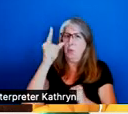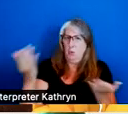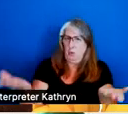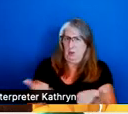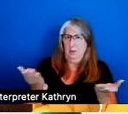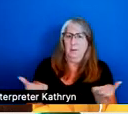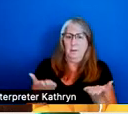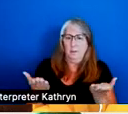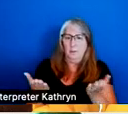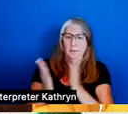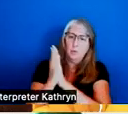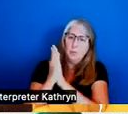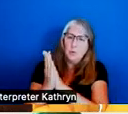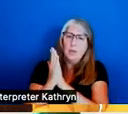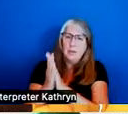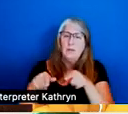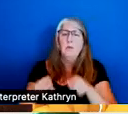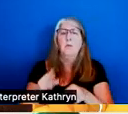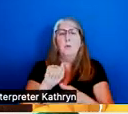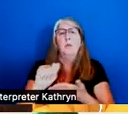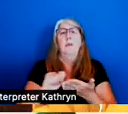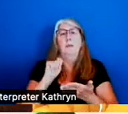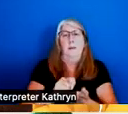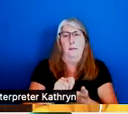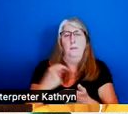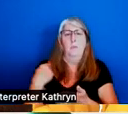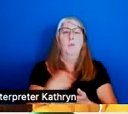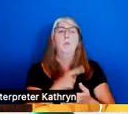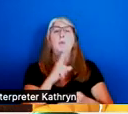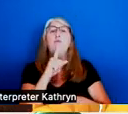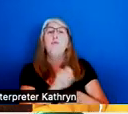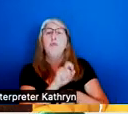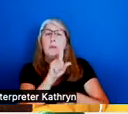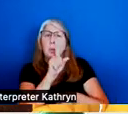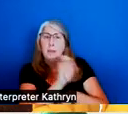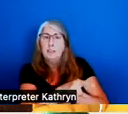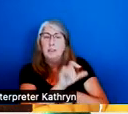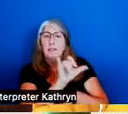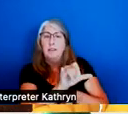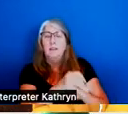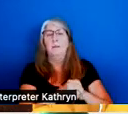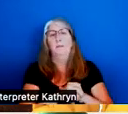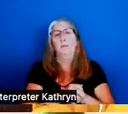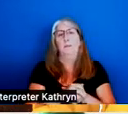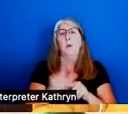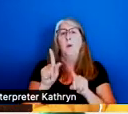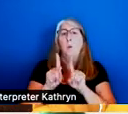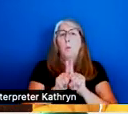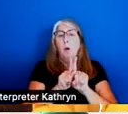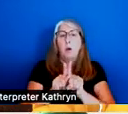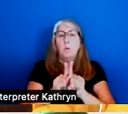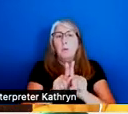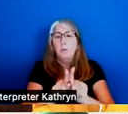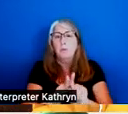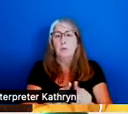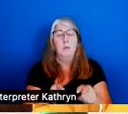is in those moments when we truly question it. Walk with us. And